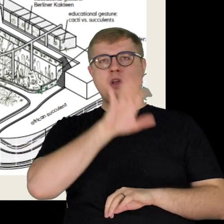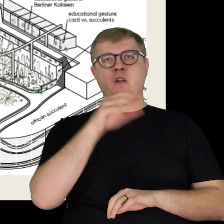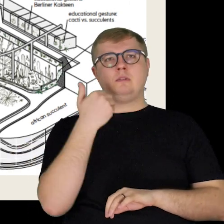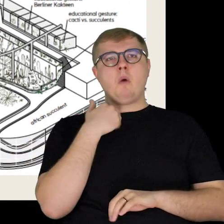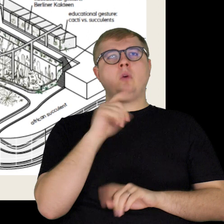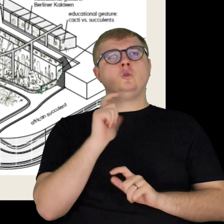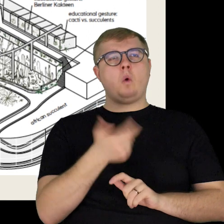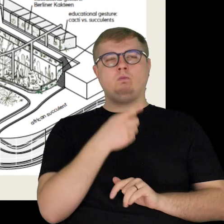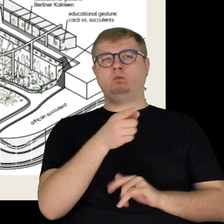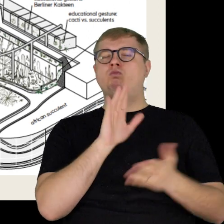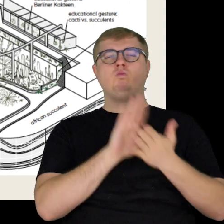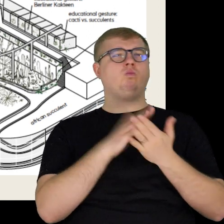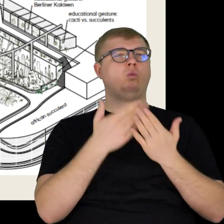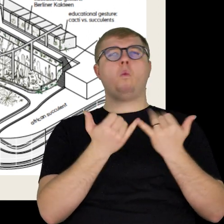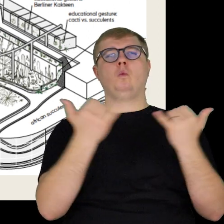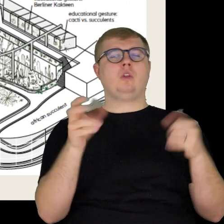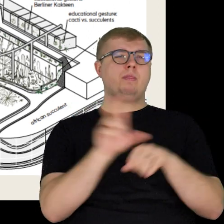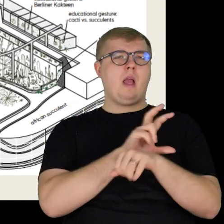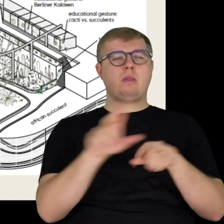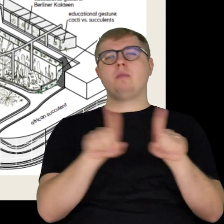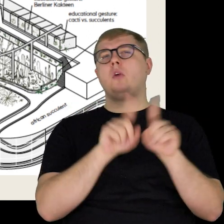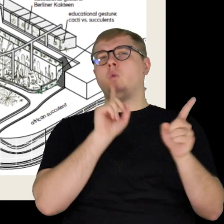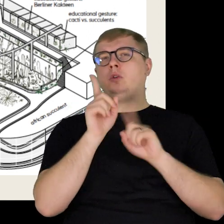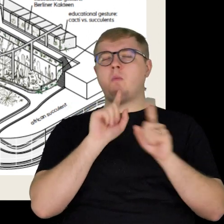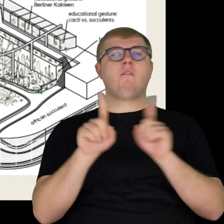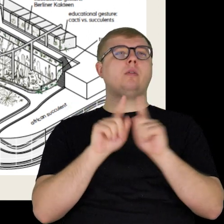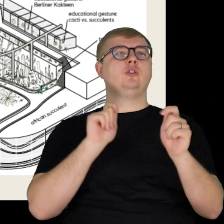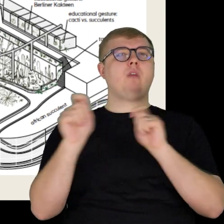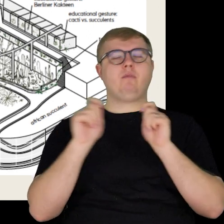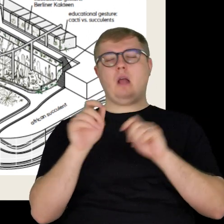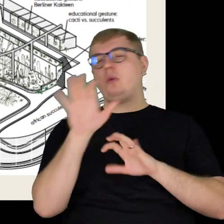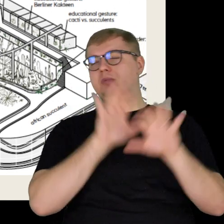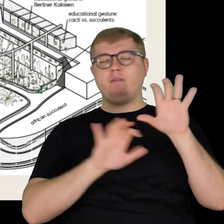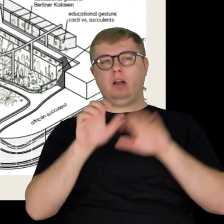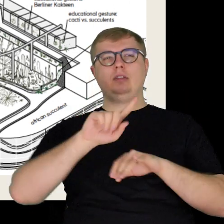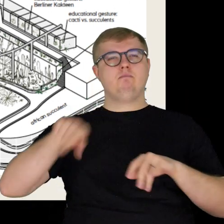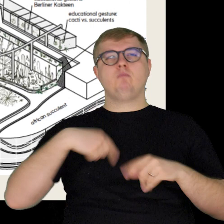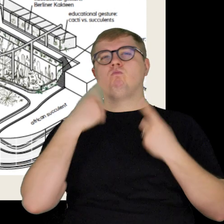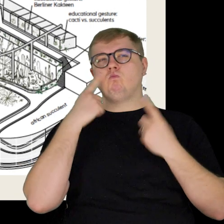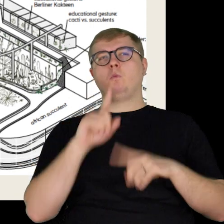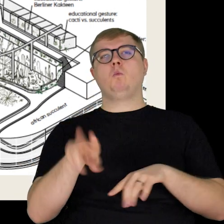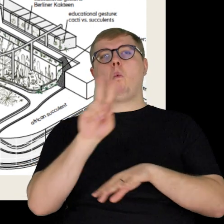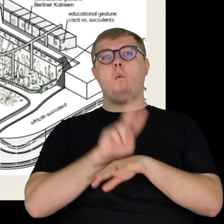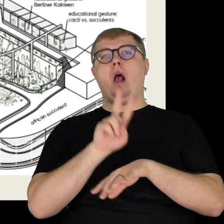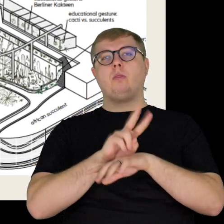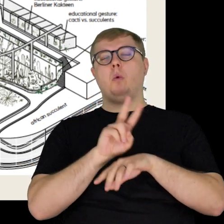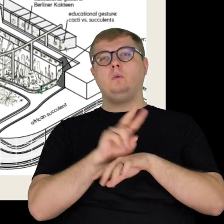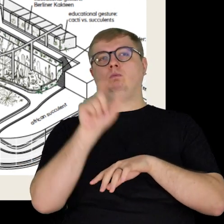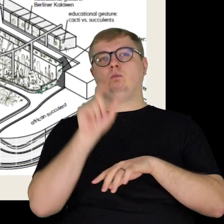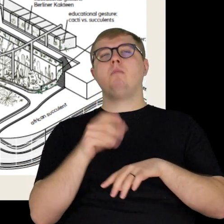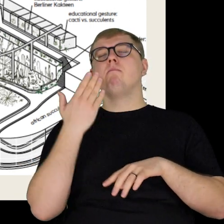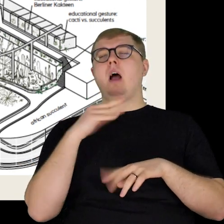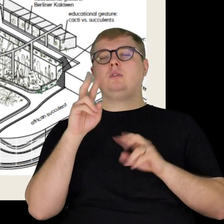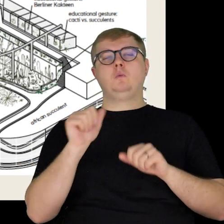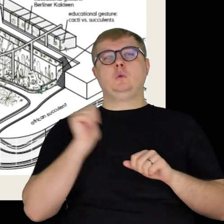techniques of go-alongs and interviews and observations, we noticed that the curator, this kind of very subjective kind of level, is also